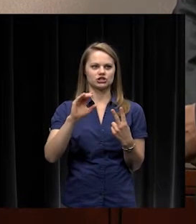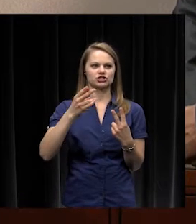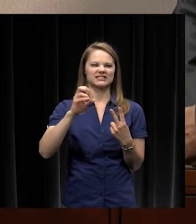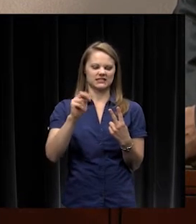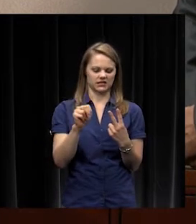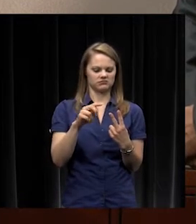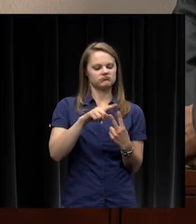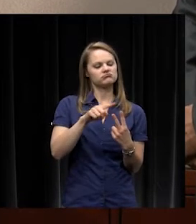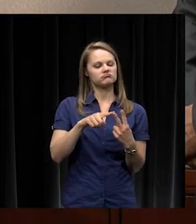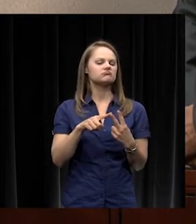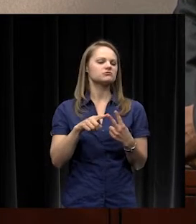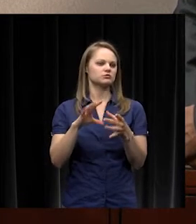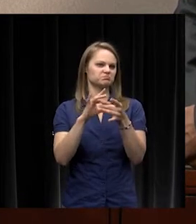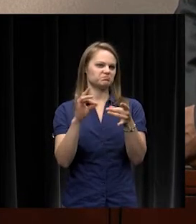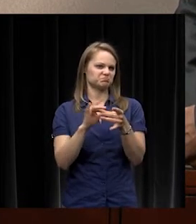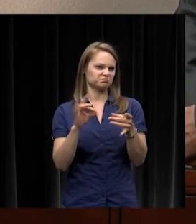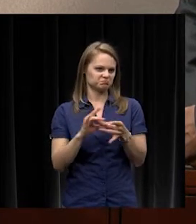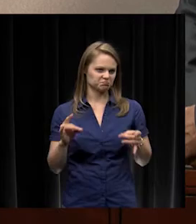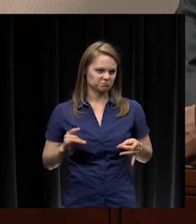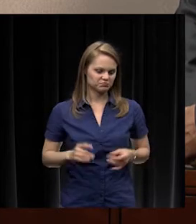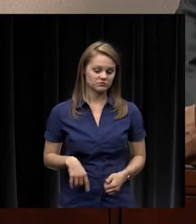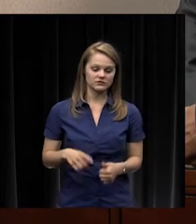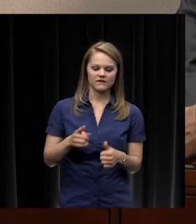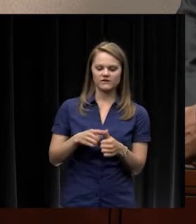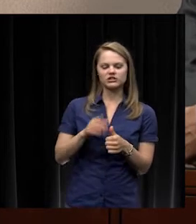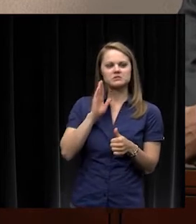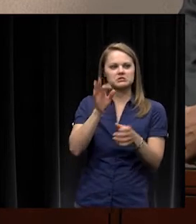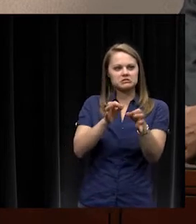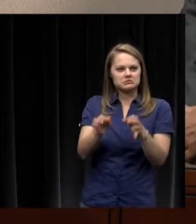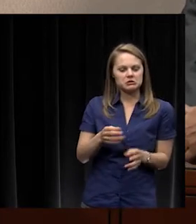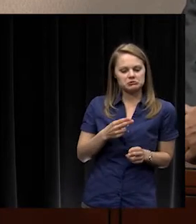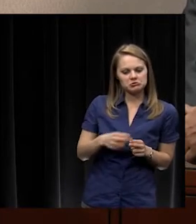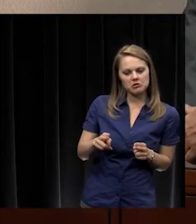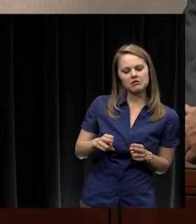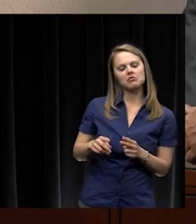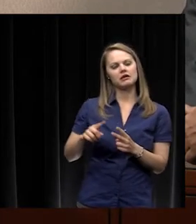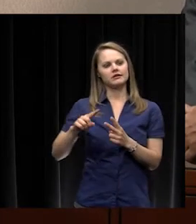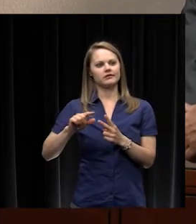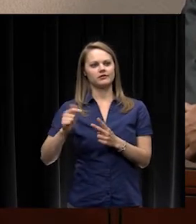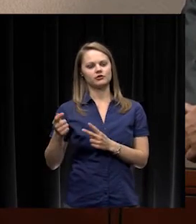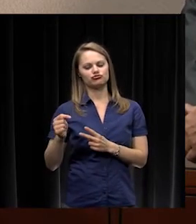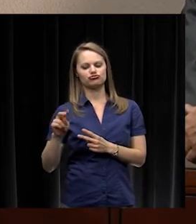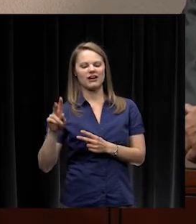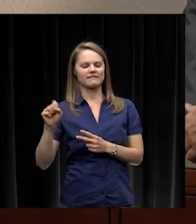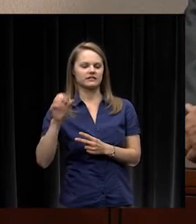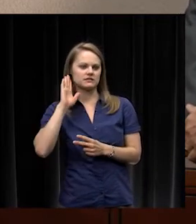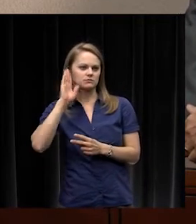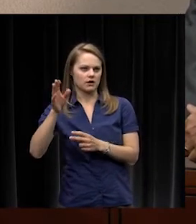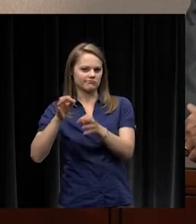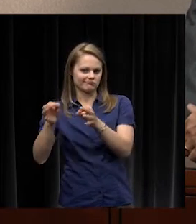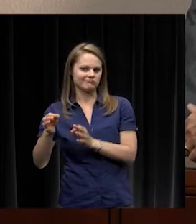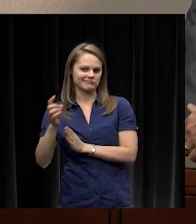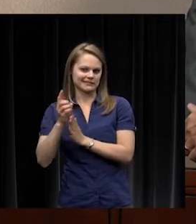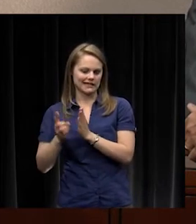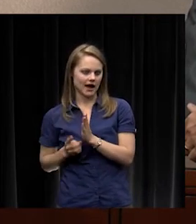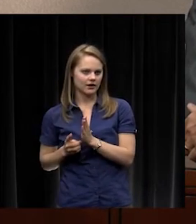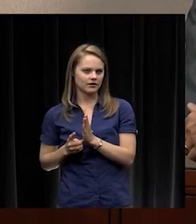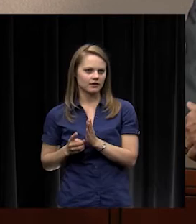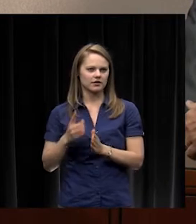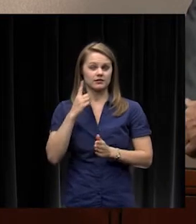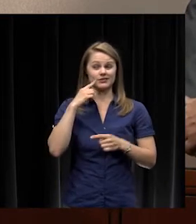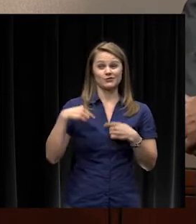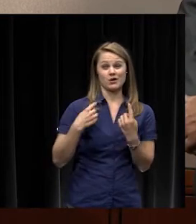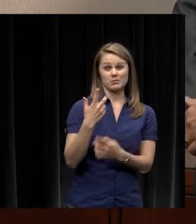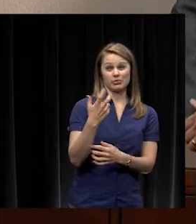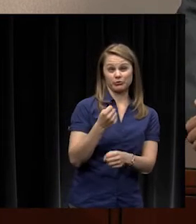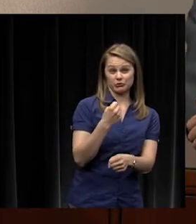I'll let Travis walk you through the design from Mill Creek Center. I believe it's been 3 years, much longer in the making for some of you, but we're